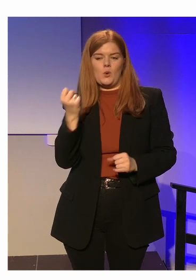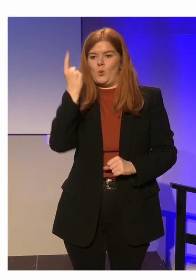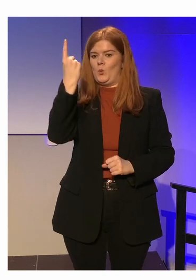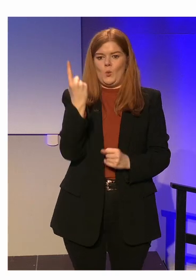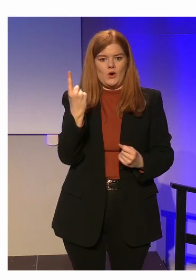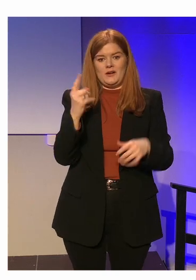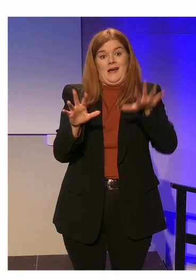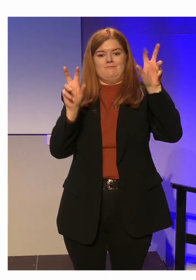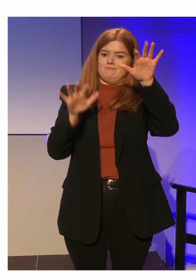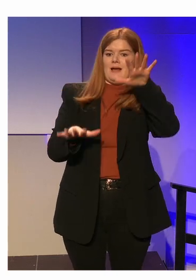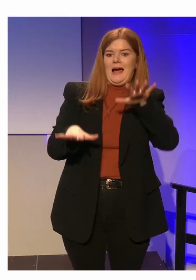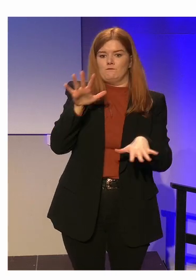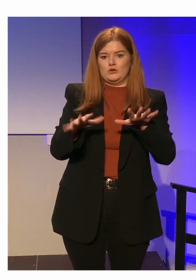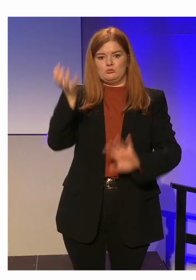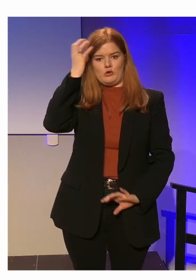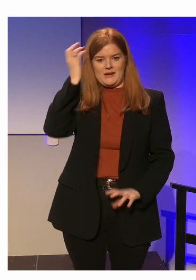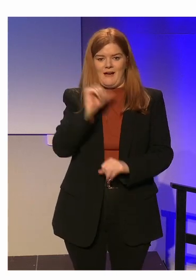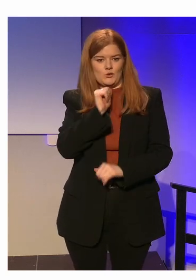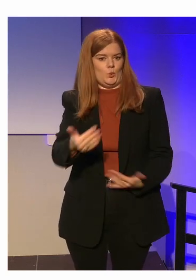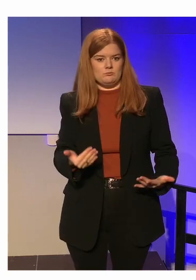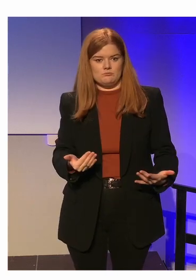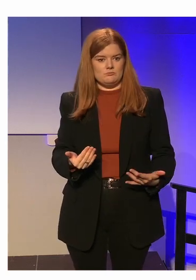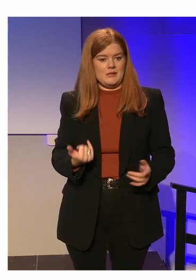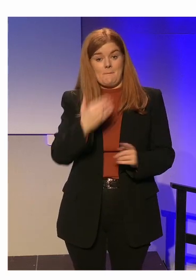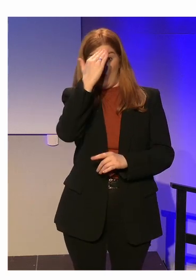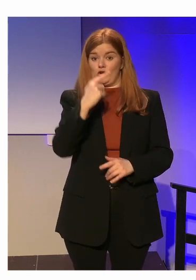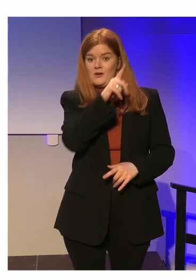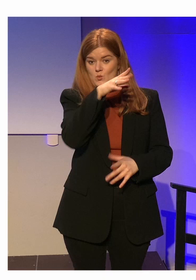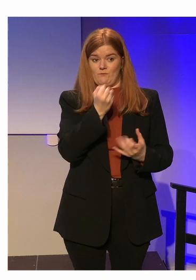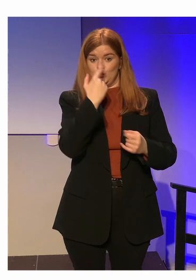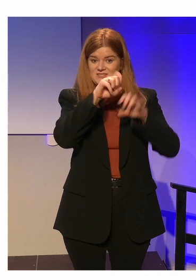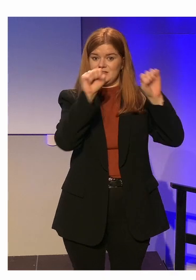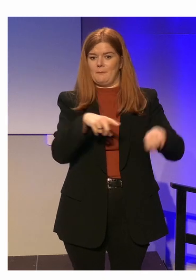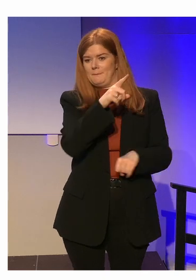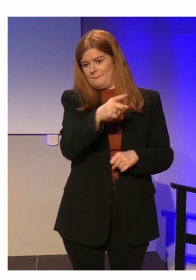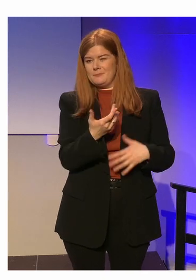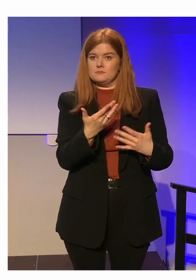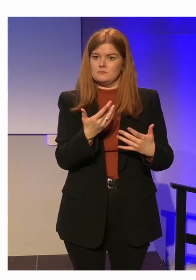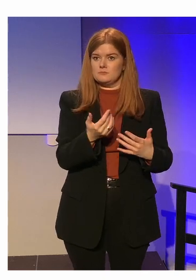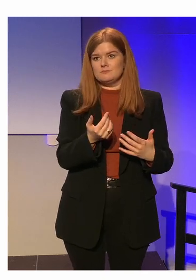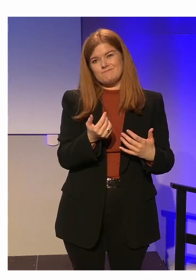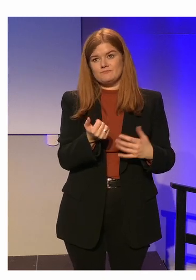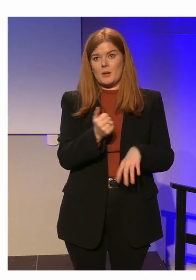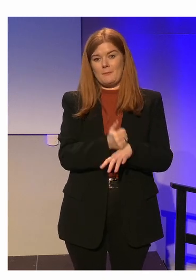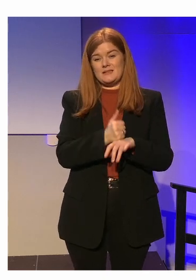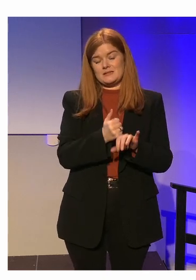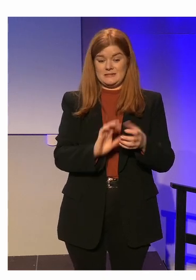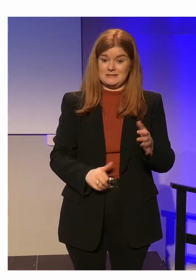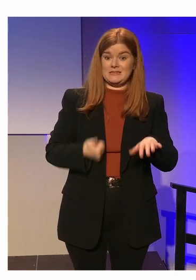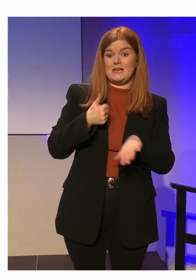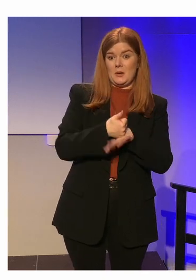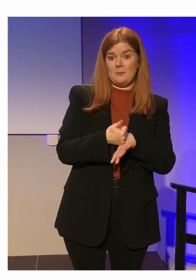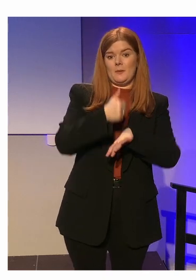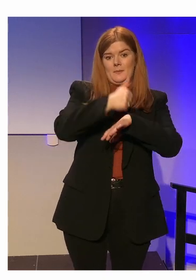an average brain. In the United States, we have a system that is basically formed